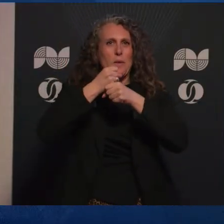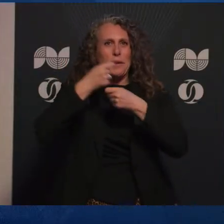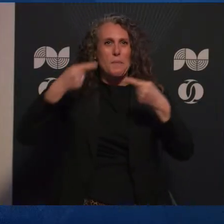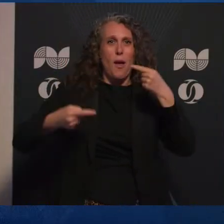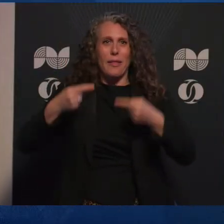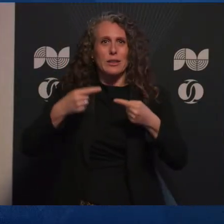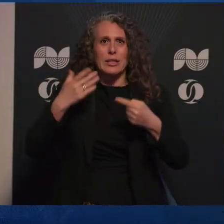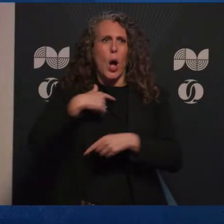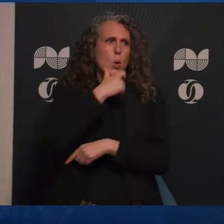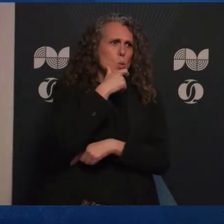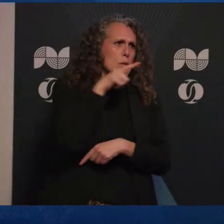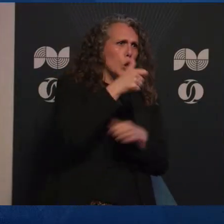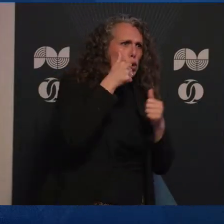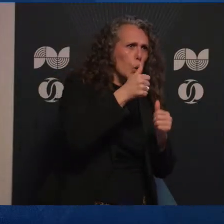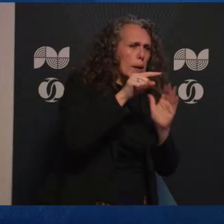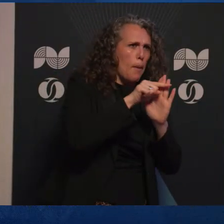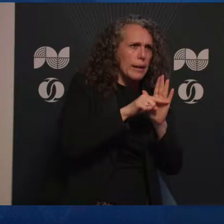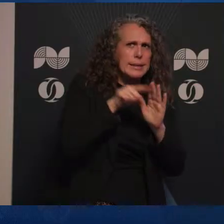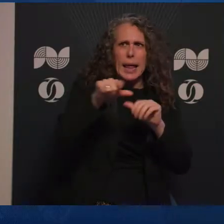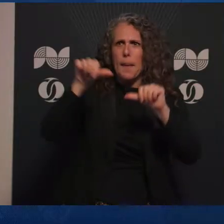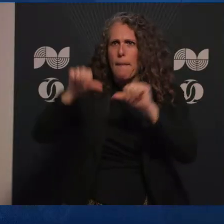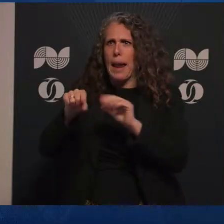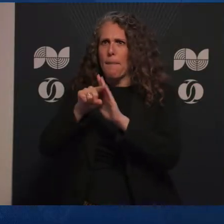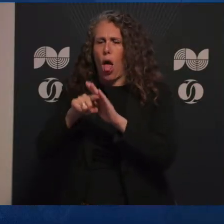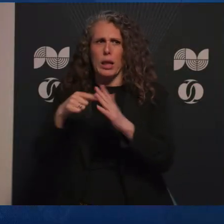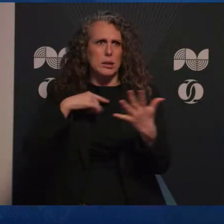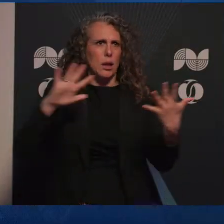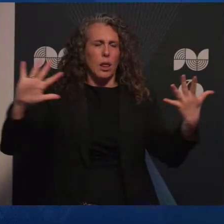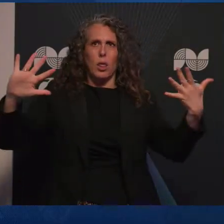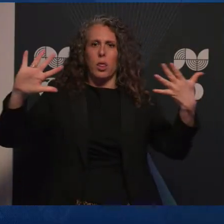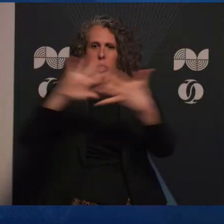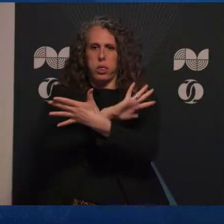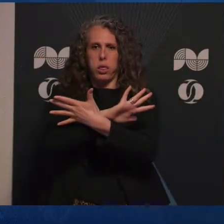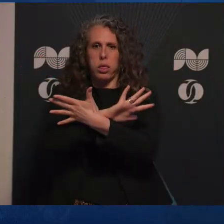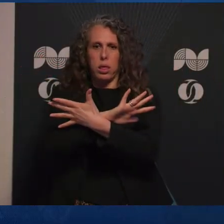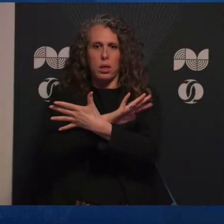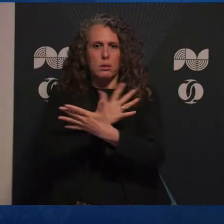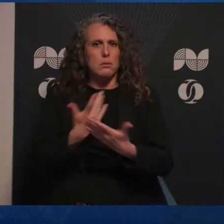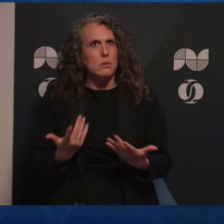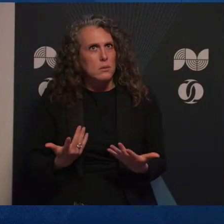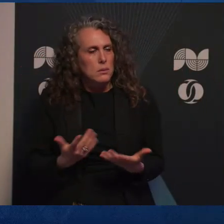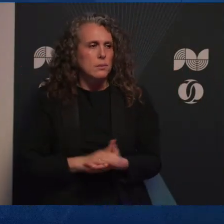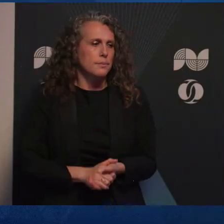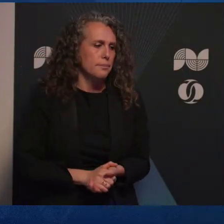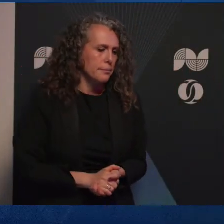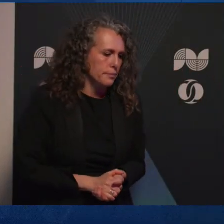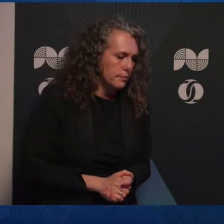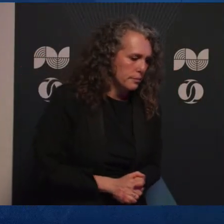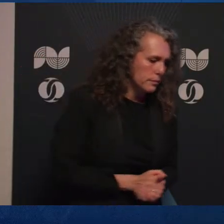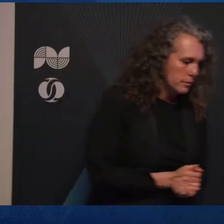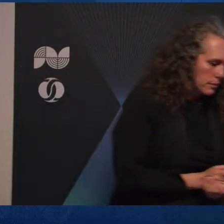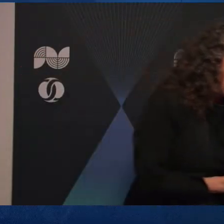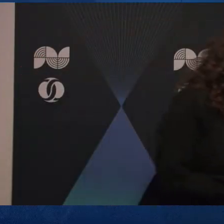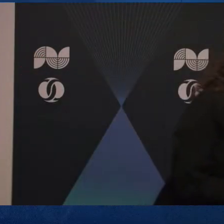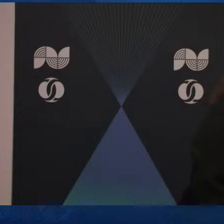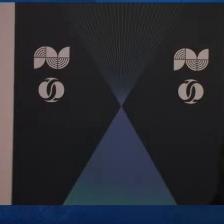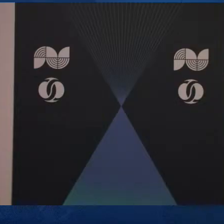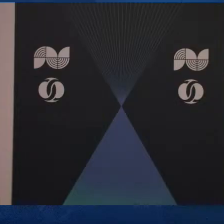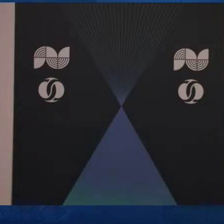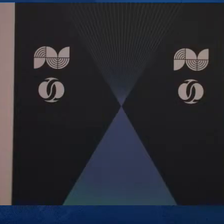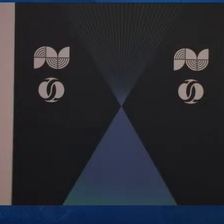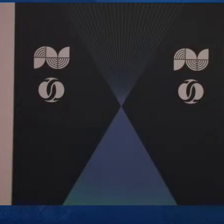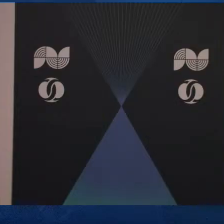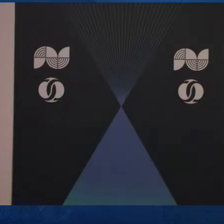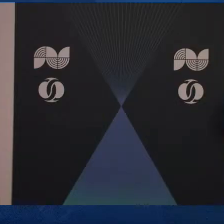good and bad policies. So I'm actually quite concerned by this trend that you're describing. Thank you. That's really interesting. We might come back to